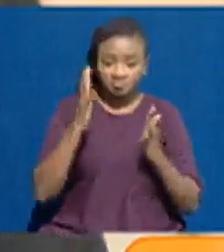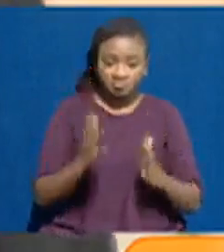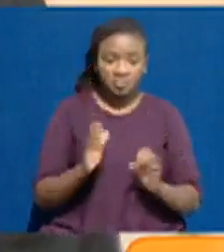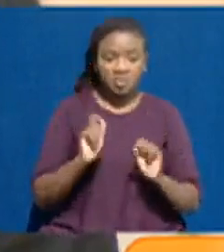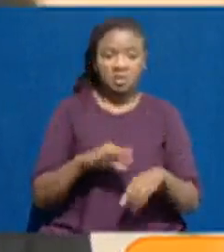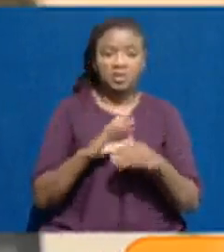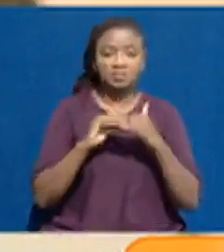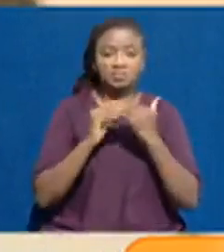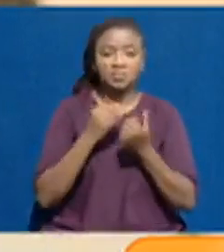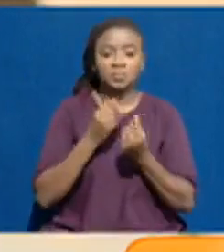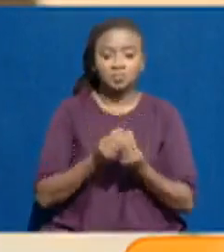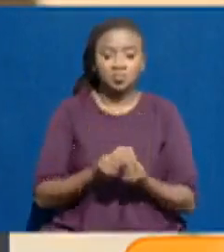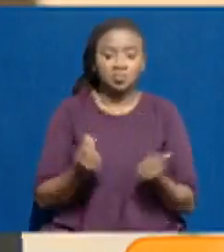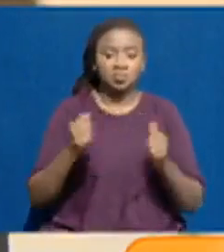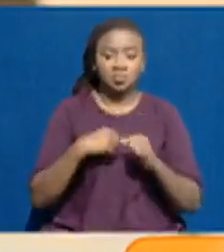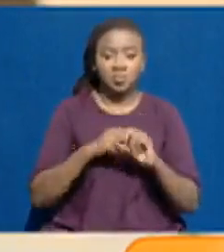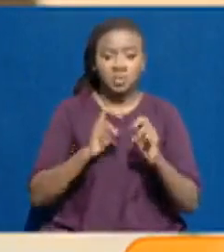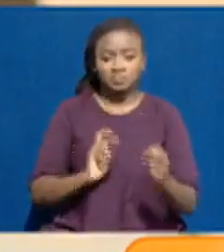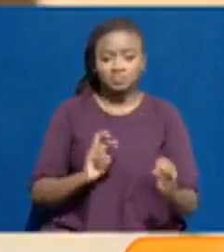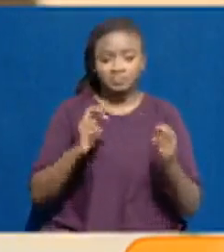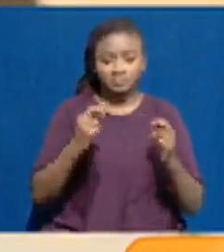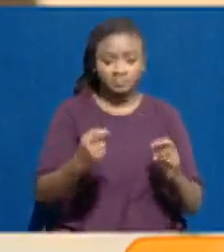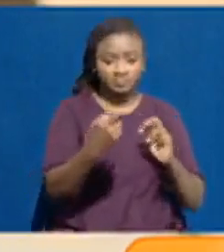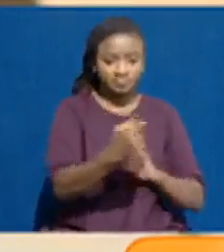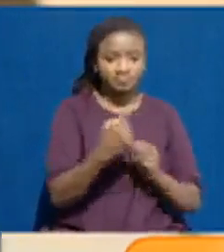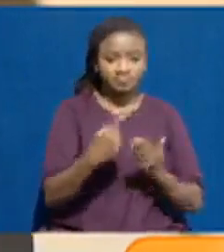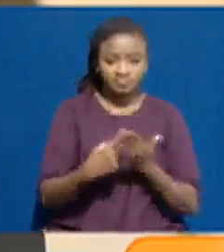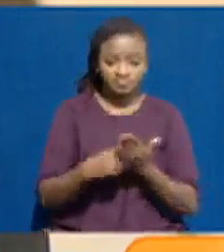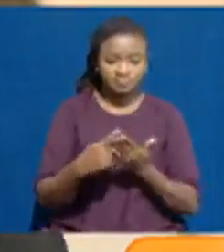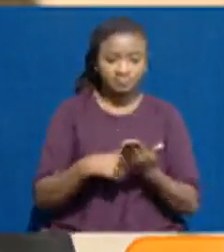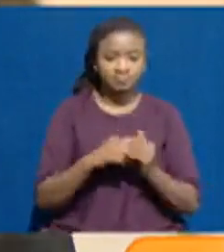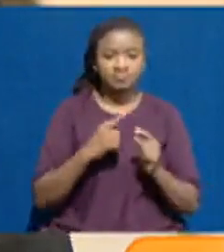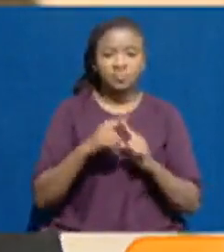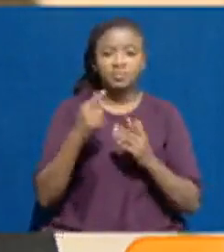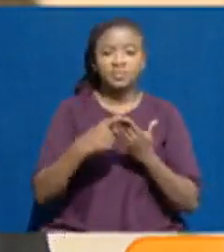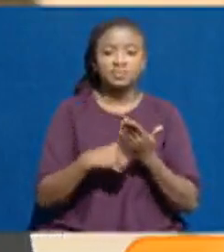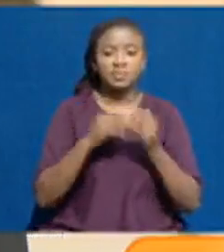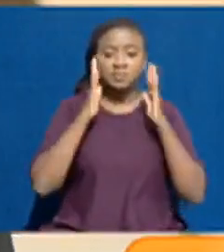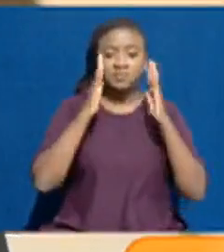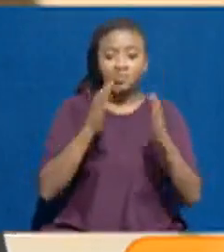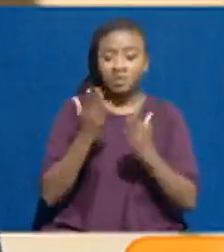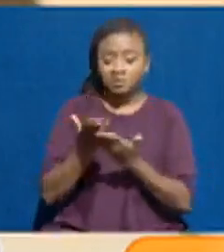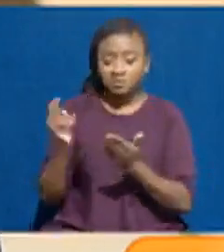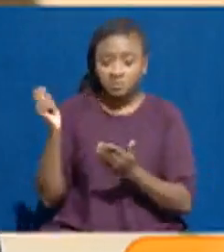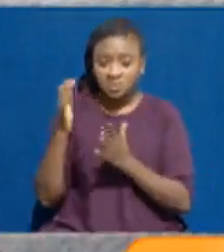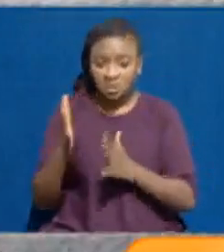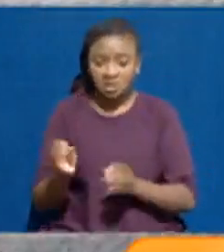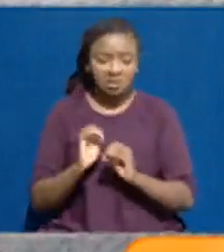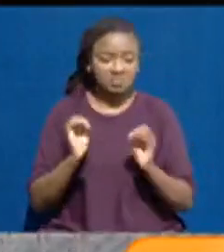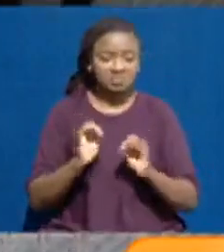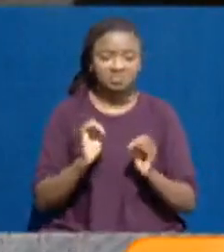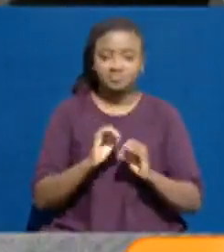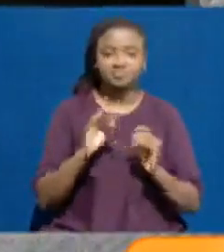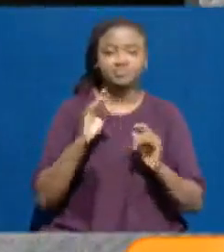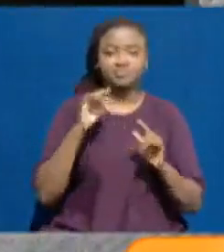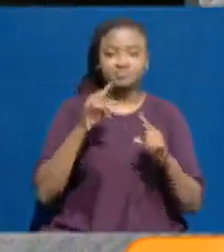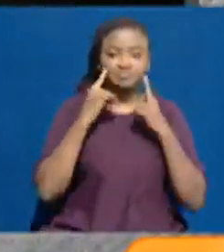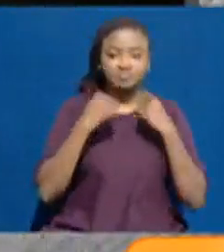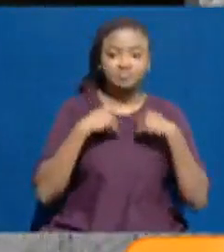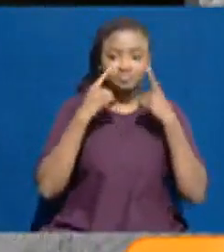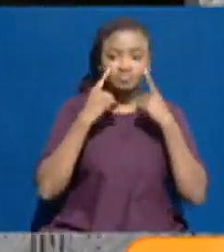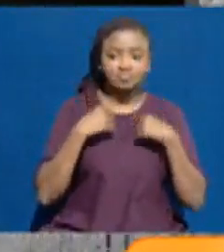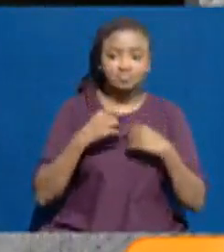an excuse to sit and talk, and then when they talk about their own things, but they leave mwananchi, and that is what we are seeing right now. And what these good gentlemen